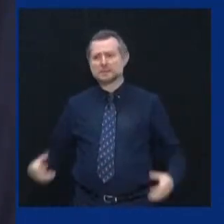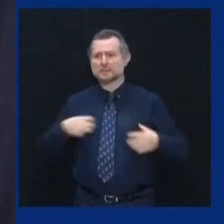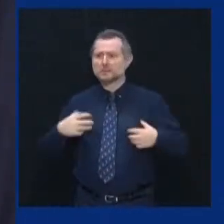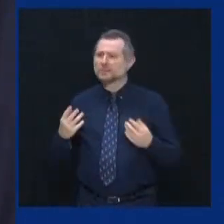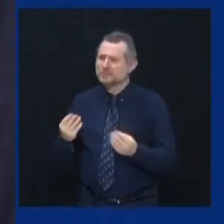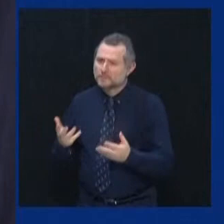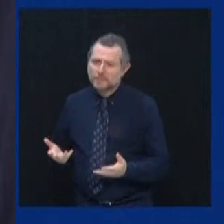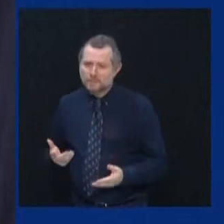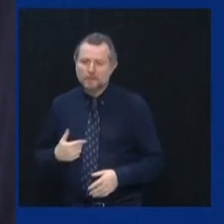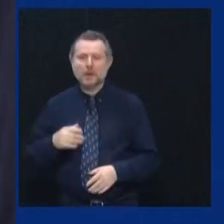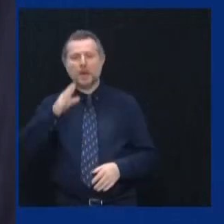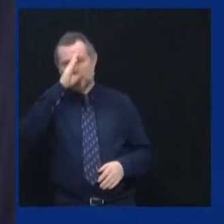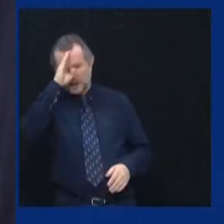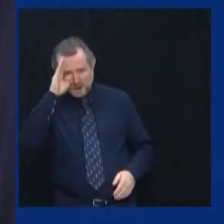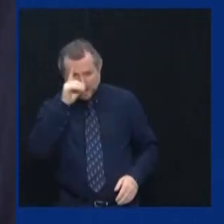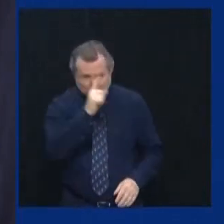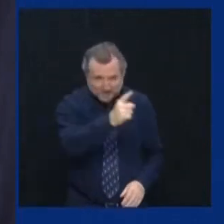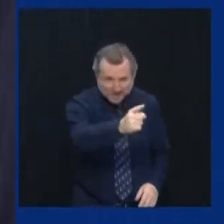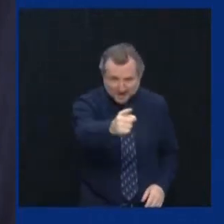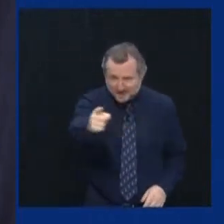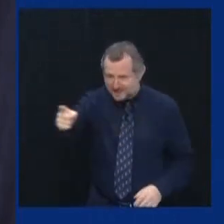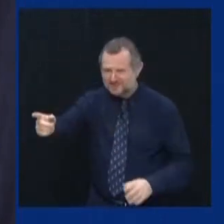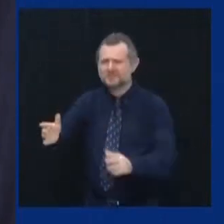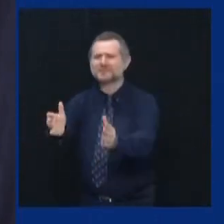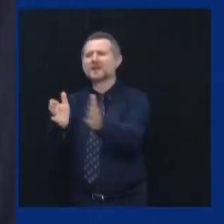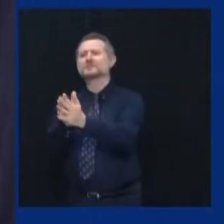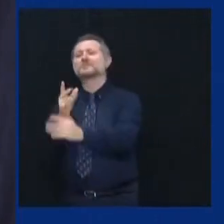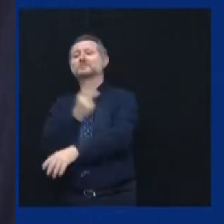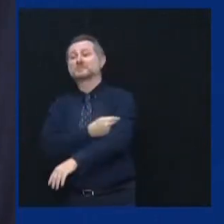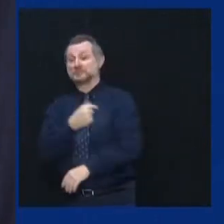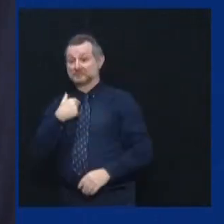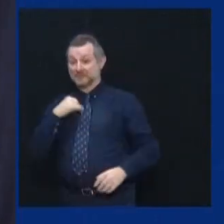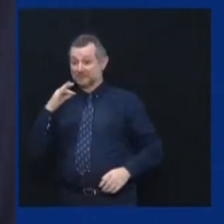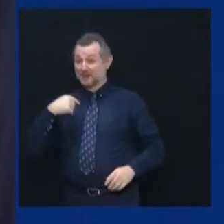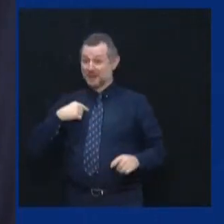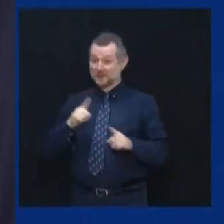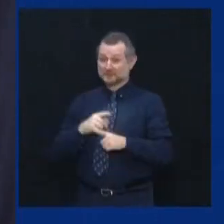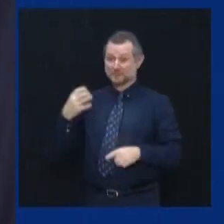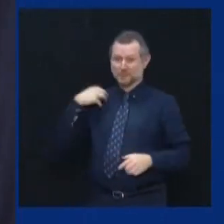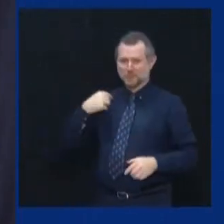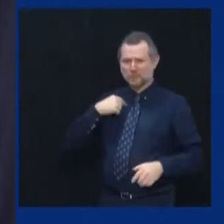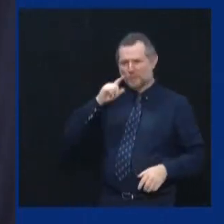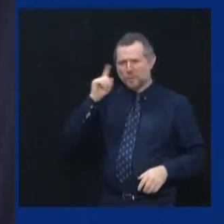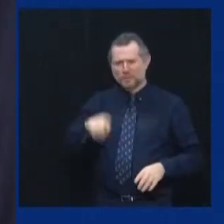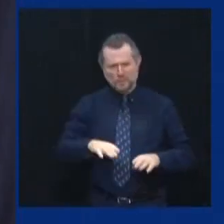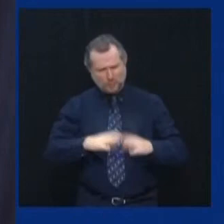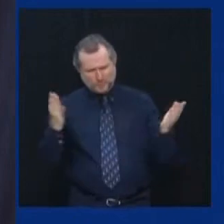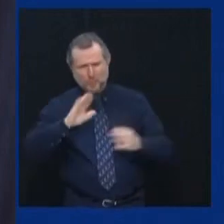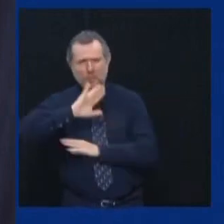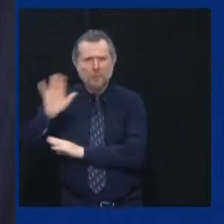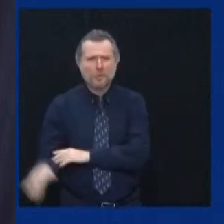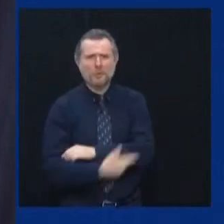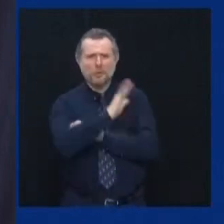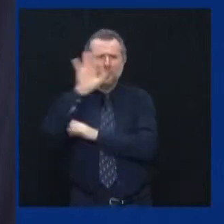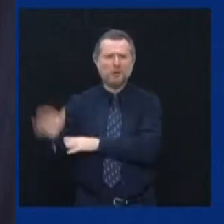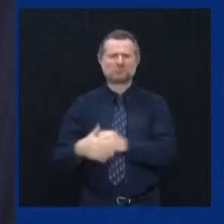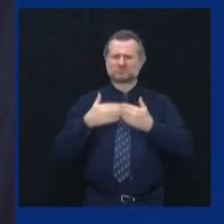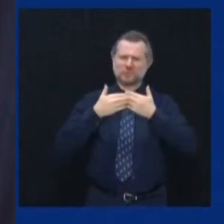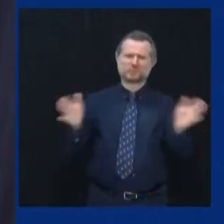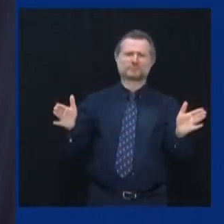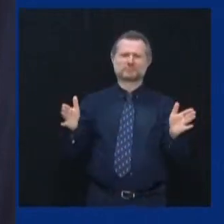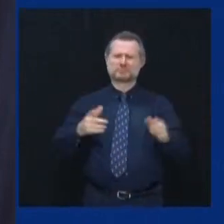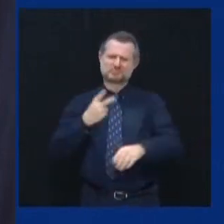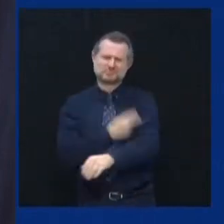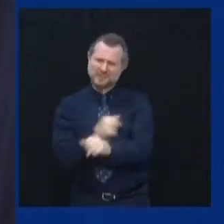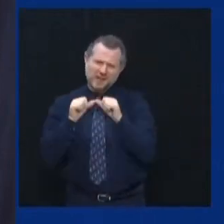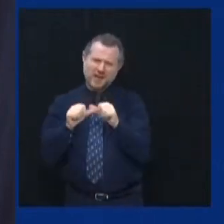the hospitals, if I had the power, I would order them to stay open 7 days a week, 24 hours a